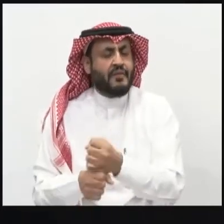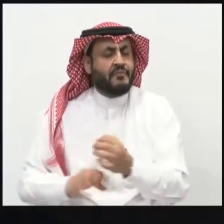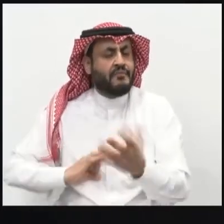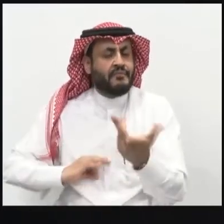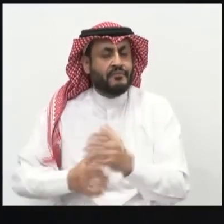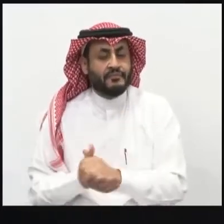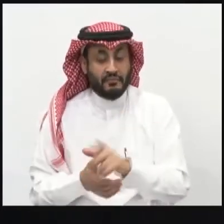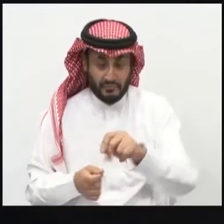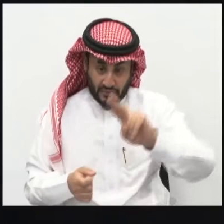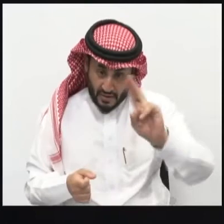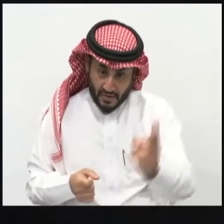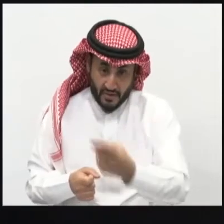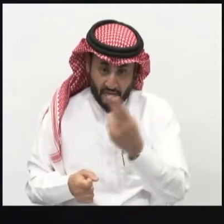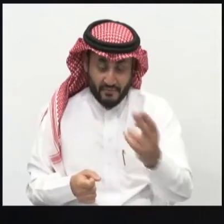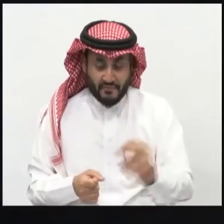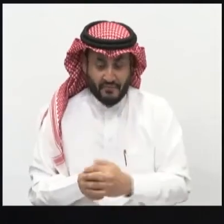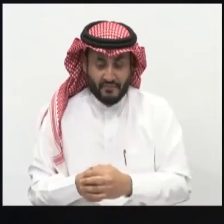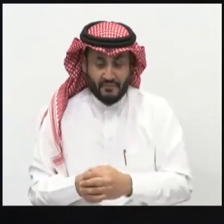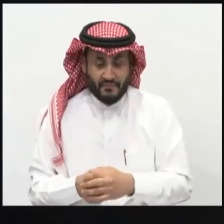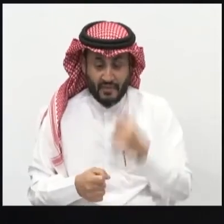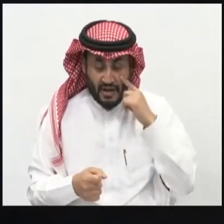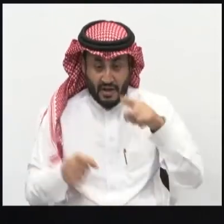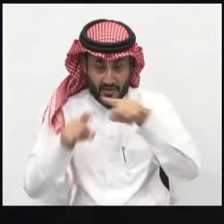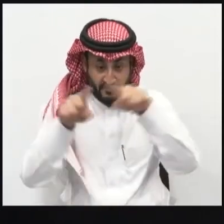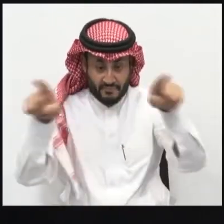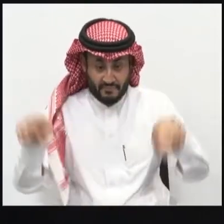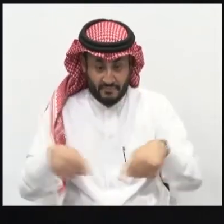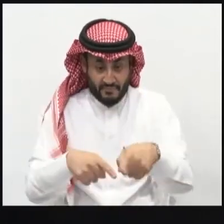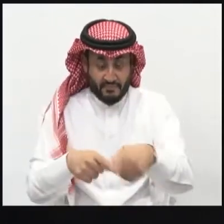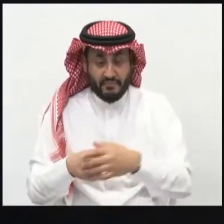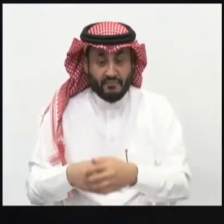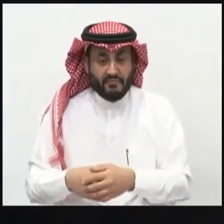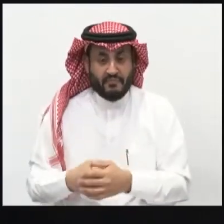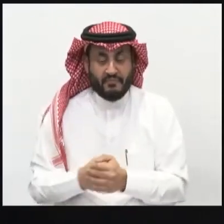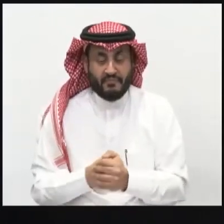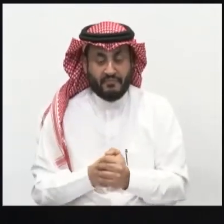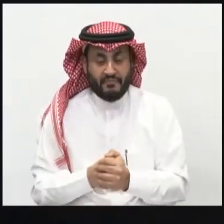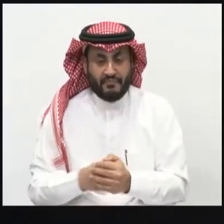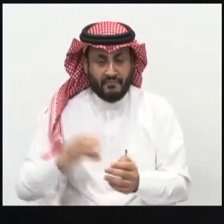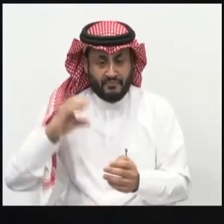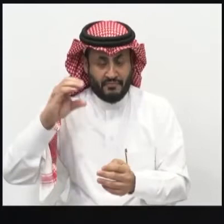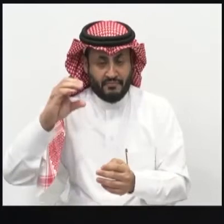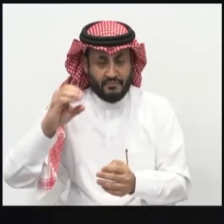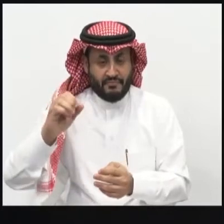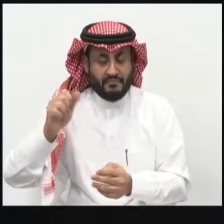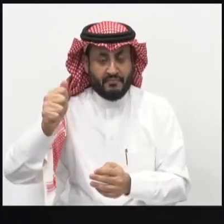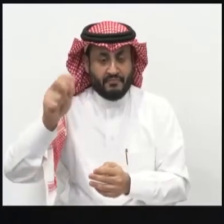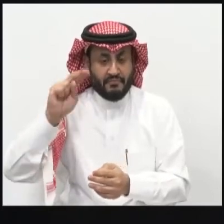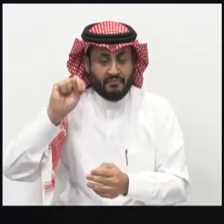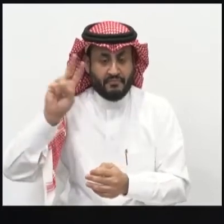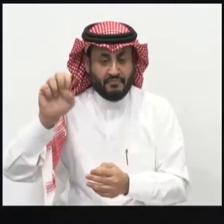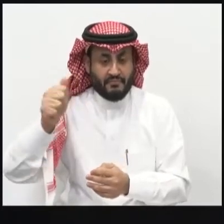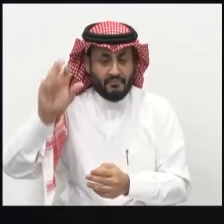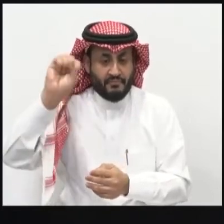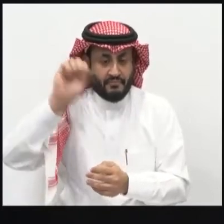She likes to paint on this thing that you see standing in front of her is called a canvas. Okay, so now let's go back